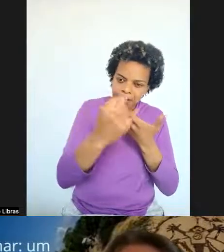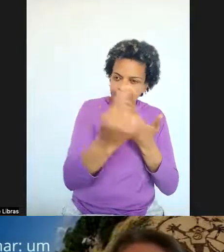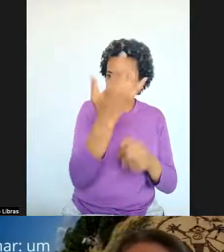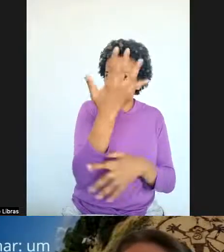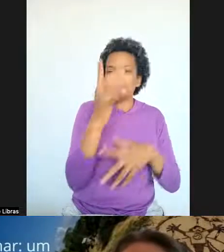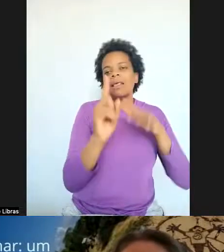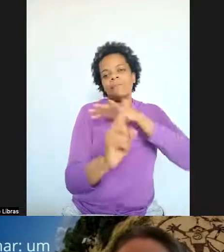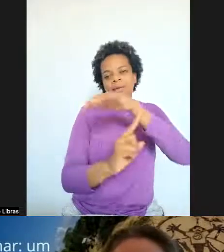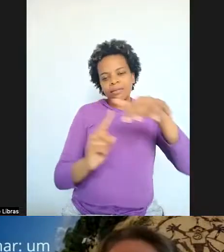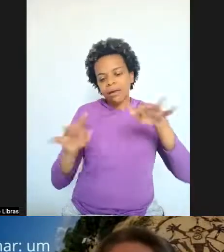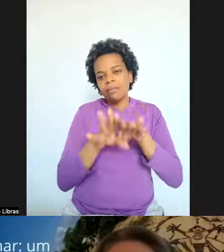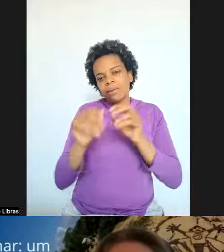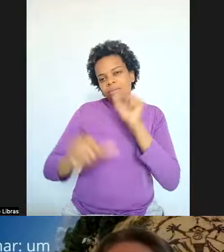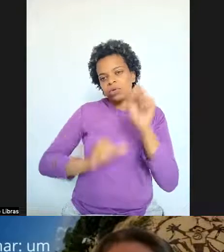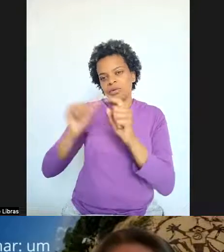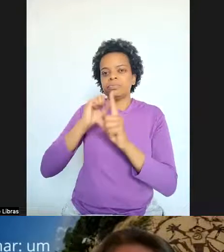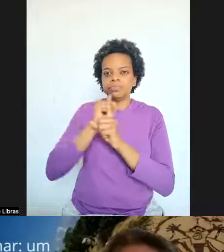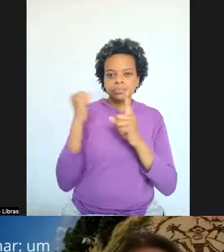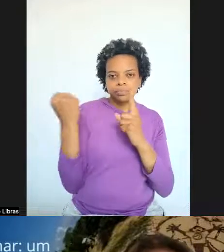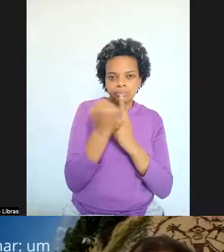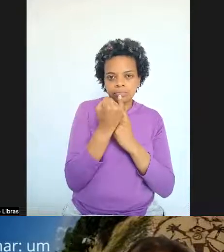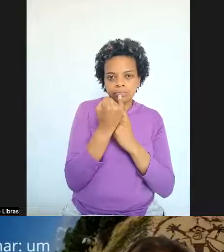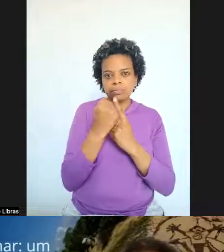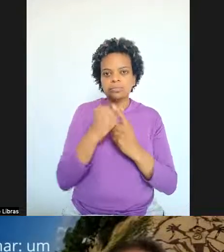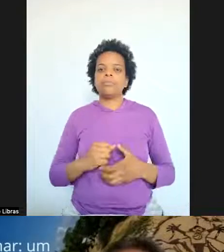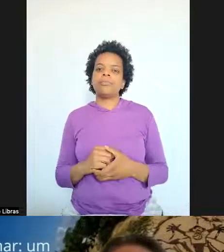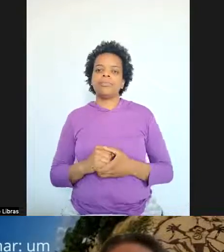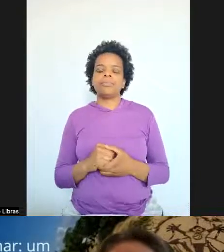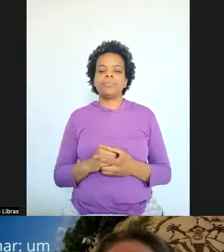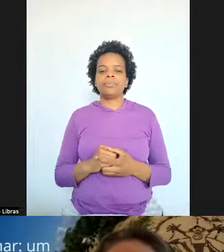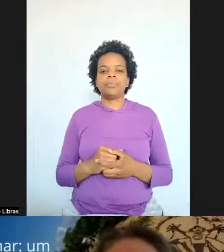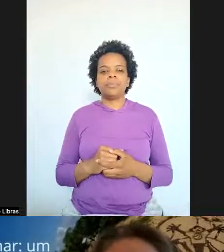when we think of the social and environmental issues that we face.